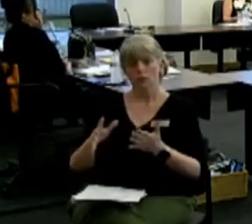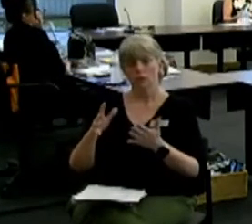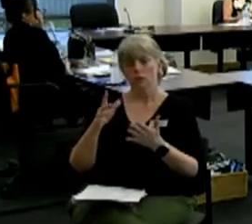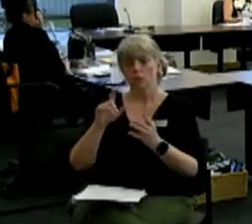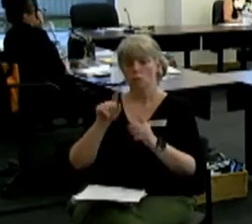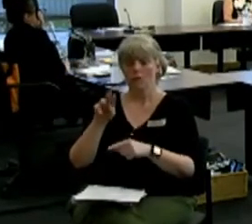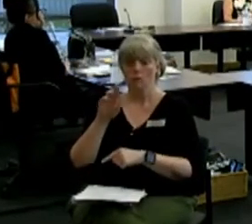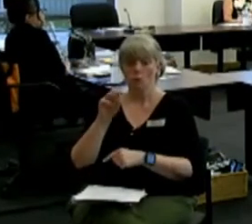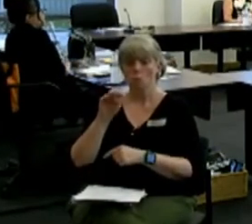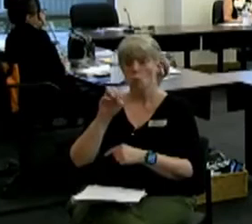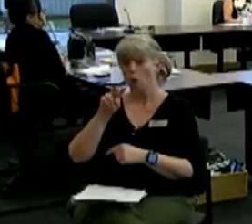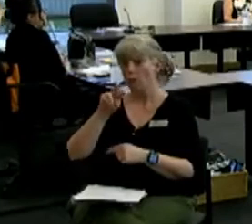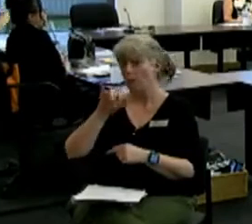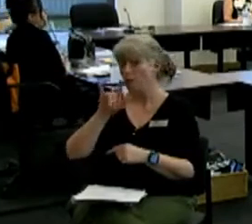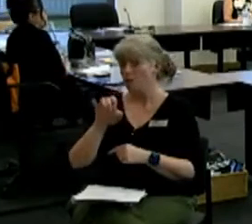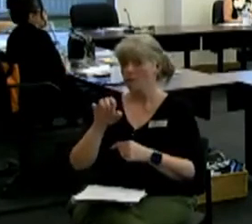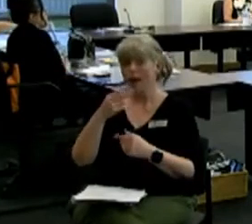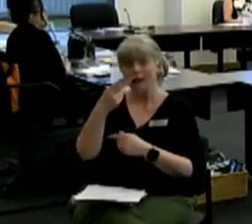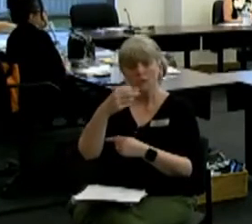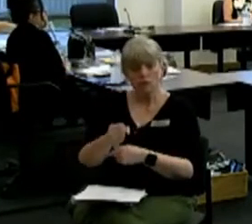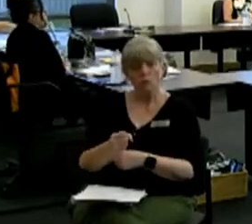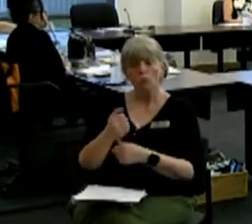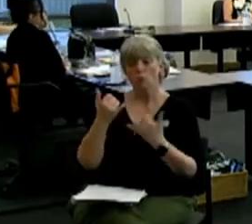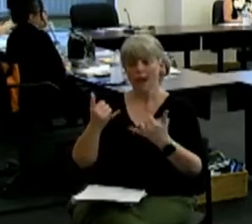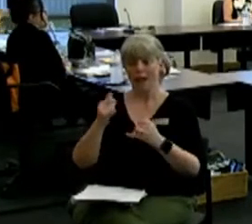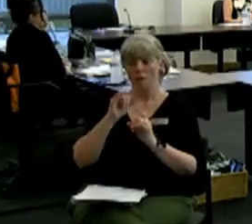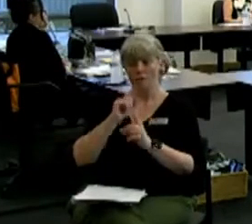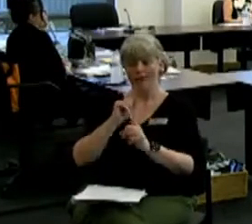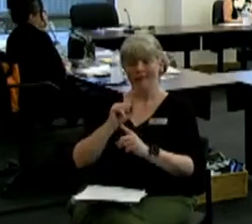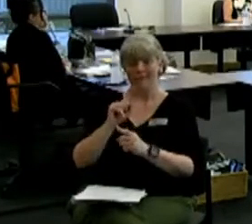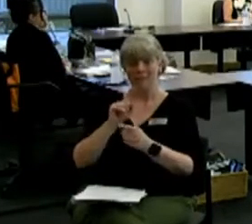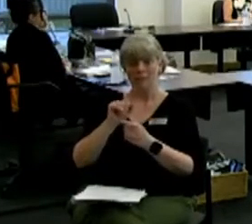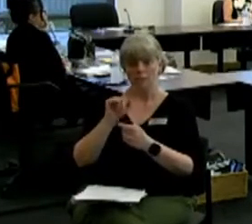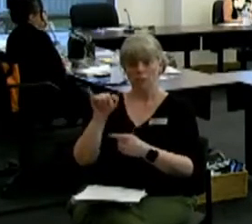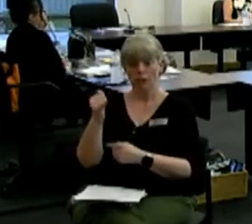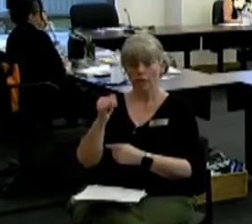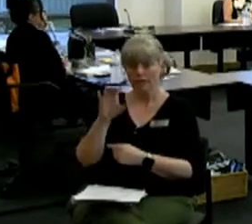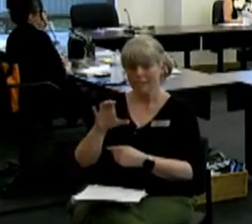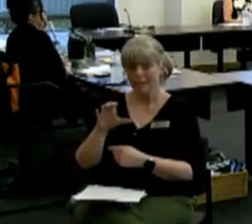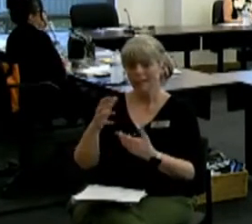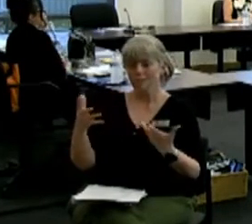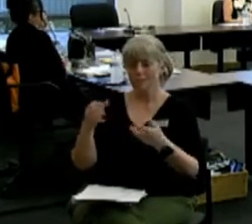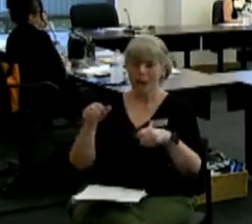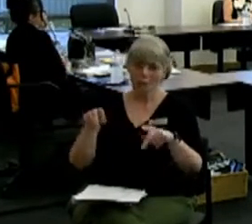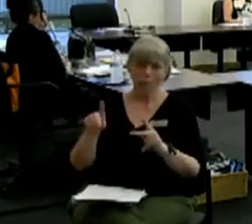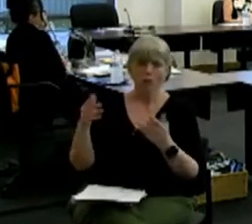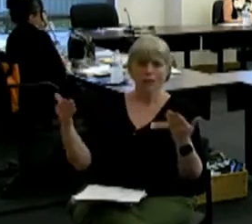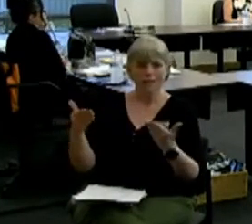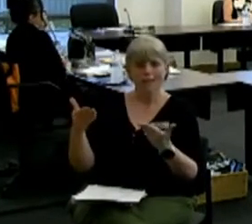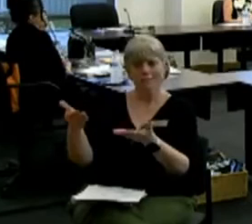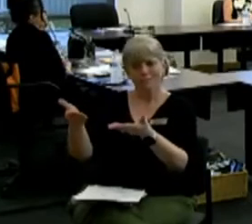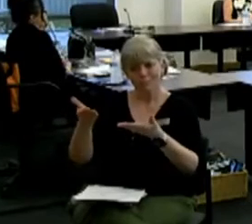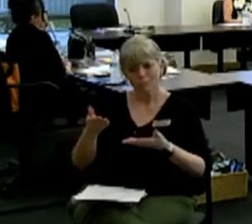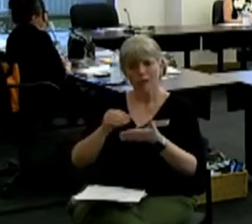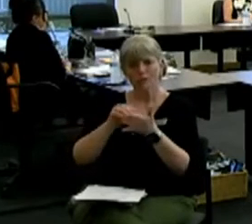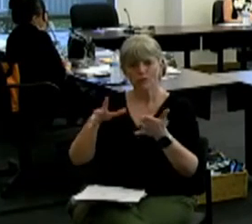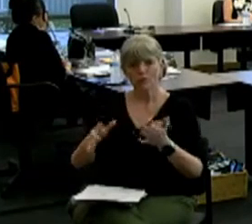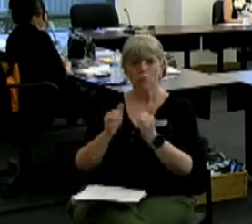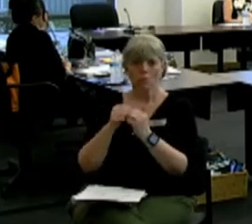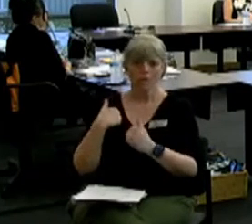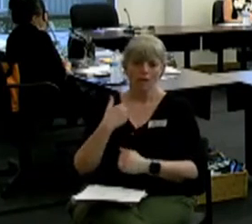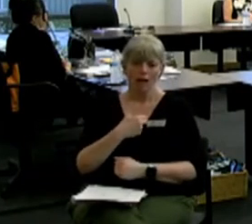High School that now goes to JJC with that ambassador, those are some opportunities there. There's also a